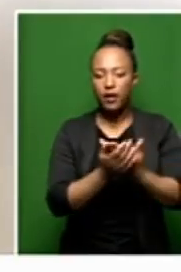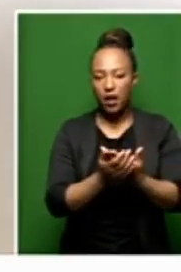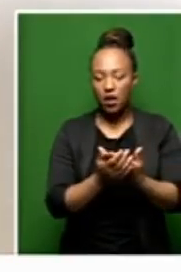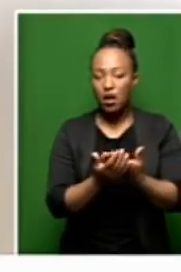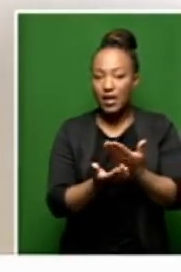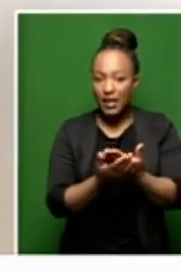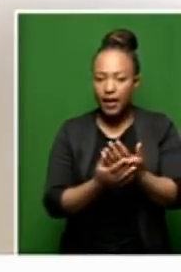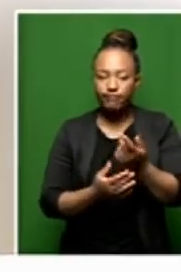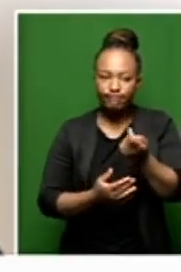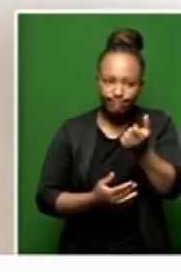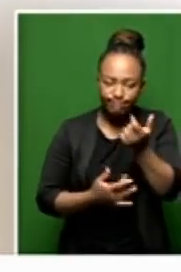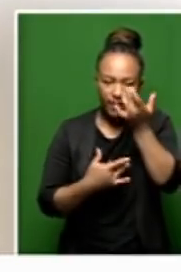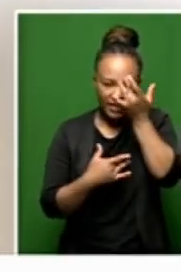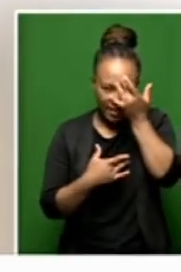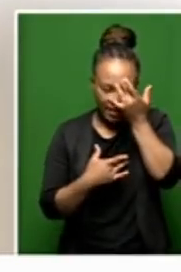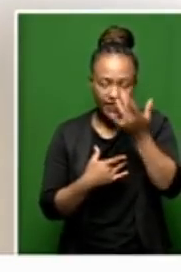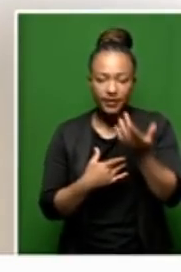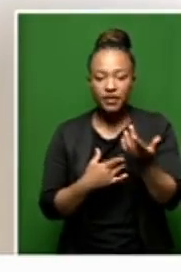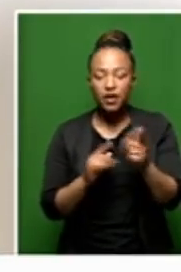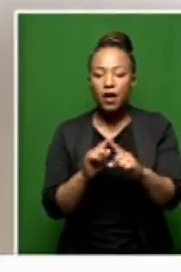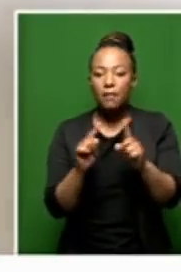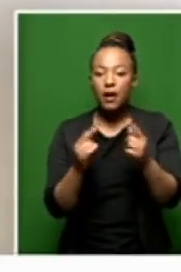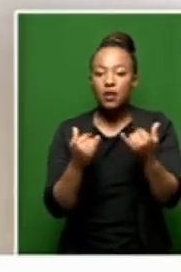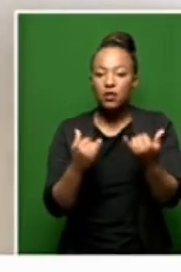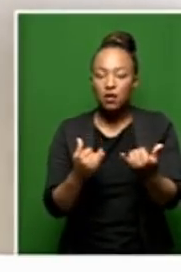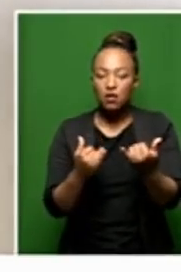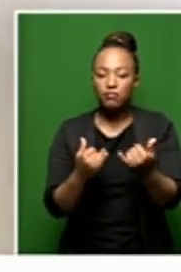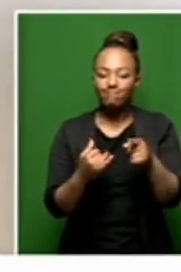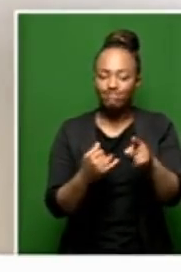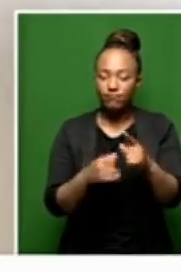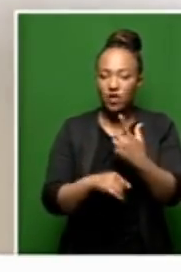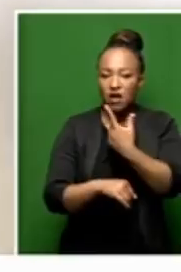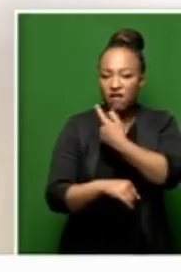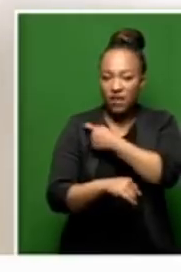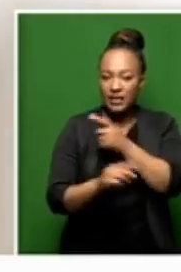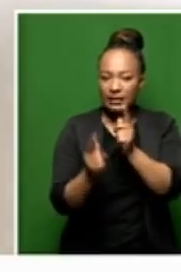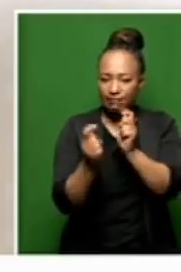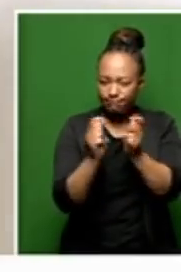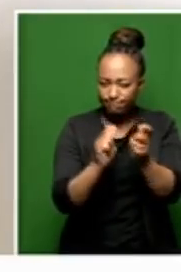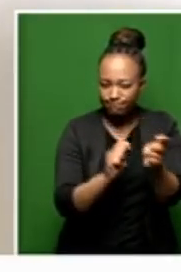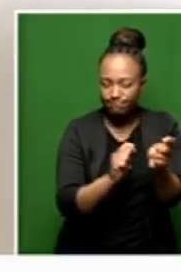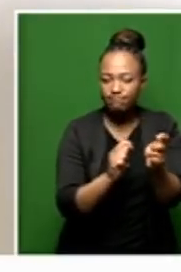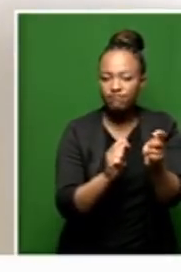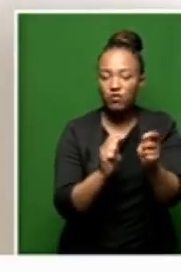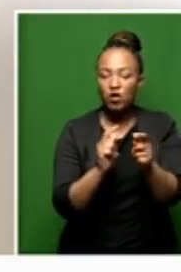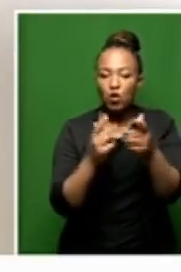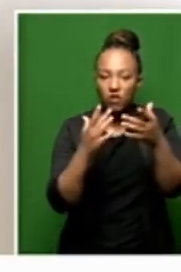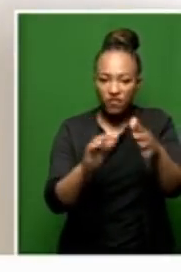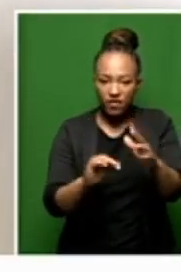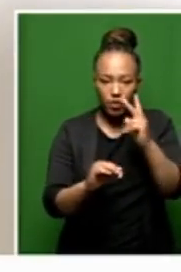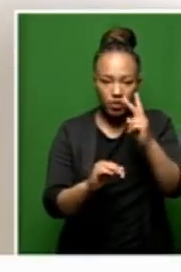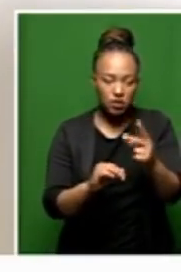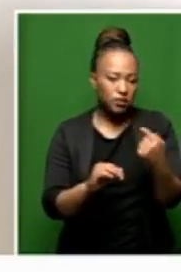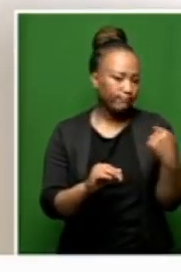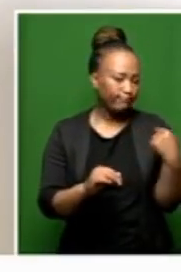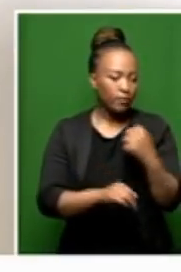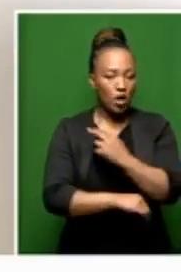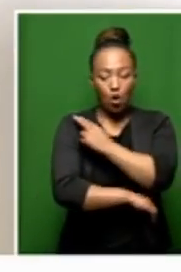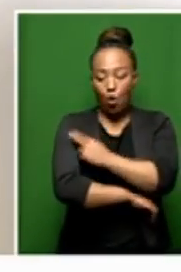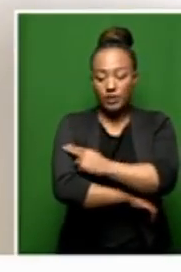more symptoms. But eventually what we are seeing is the vaccine immunity is taking over. Clear data from current